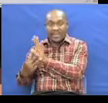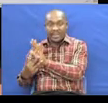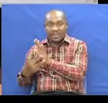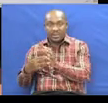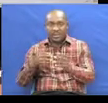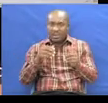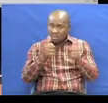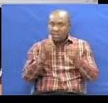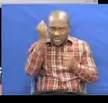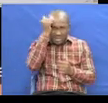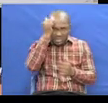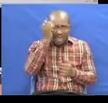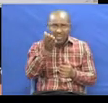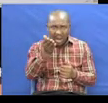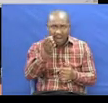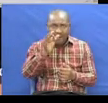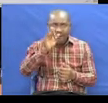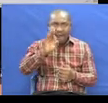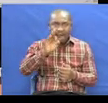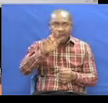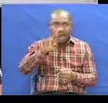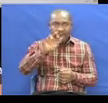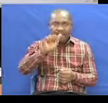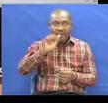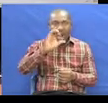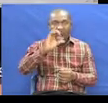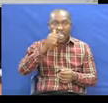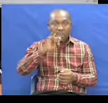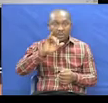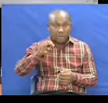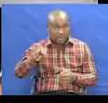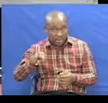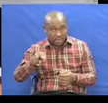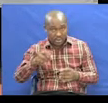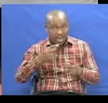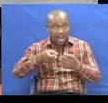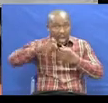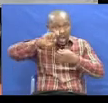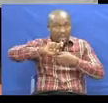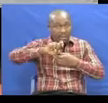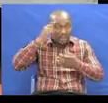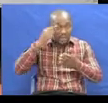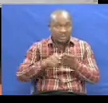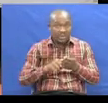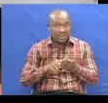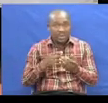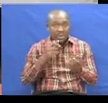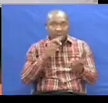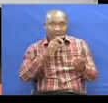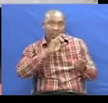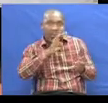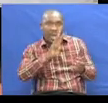fractions of the same denominators. You just take a denominator here, which is 8, and then you